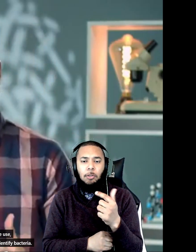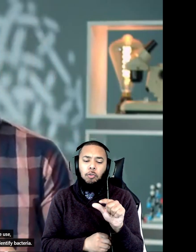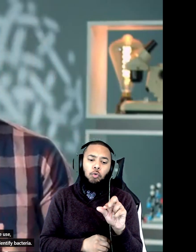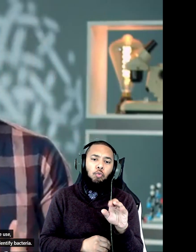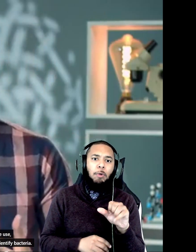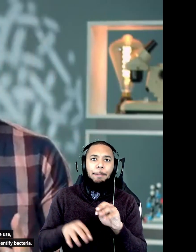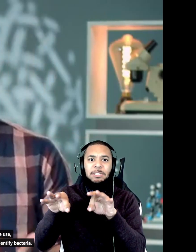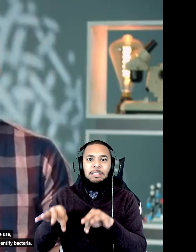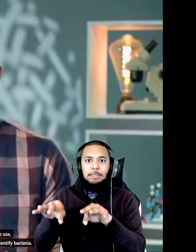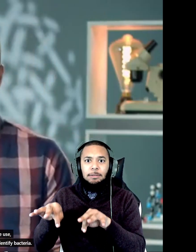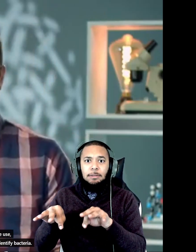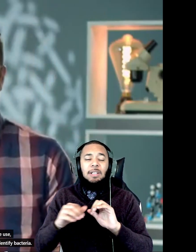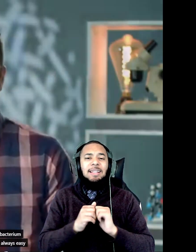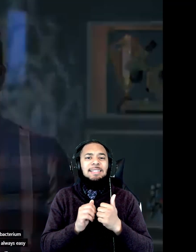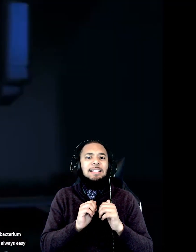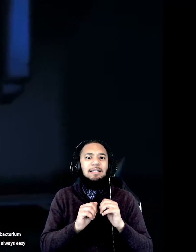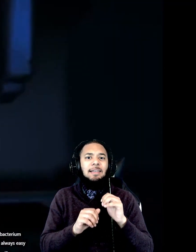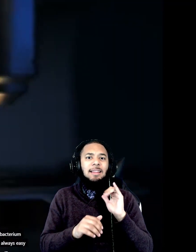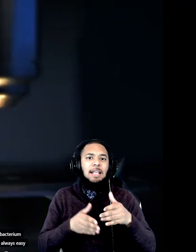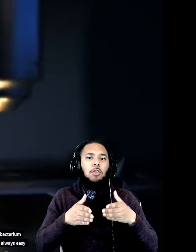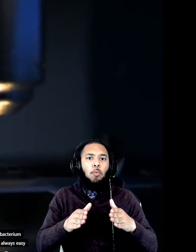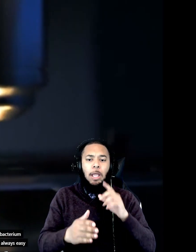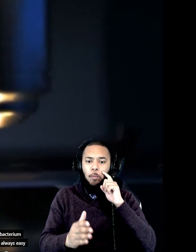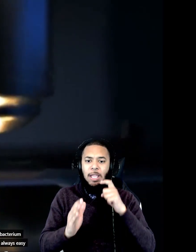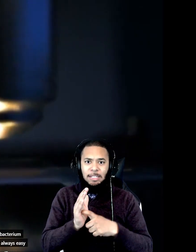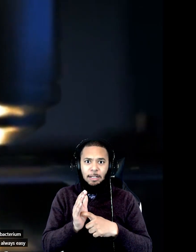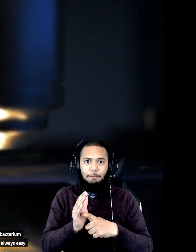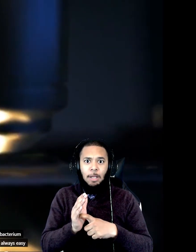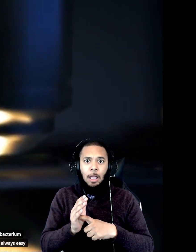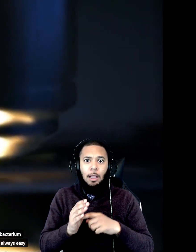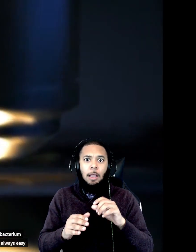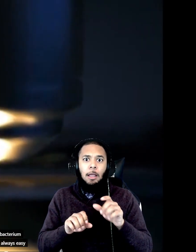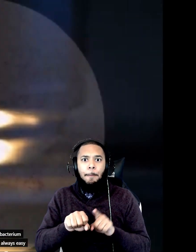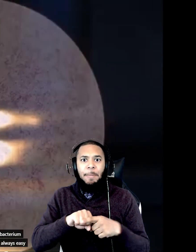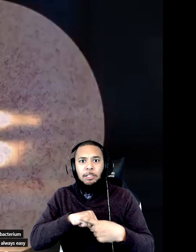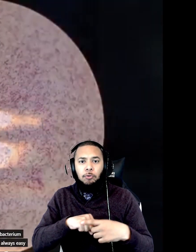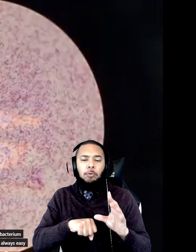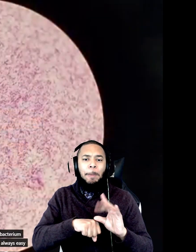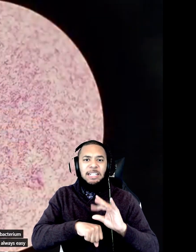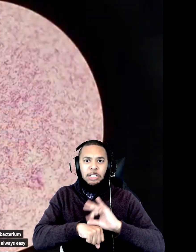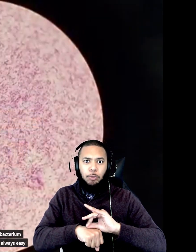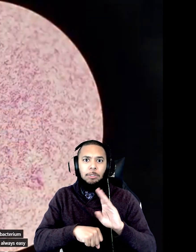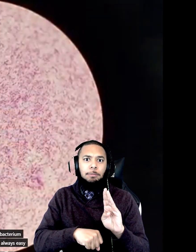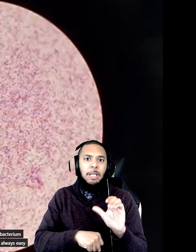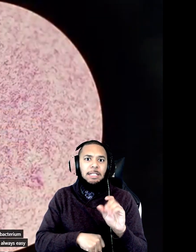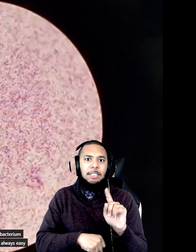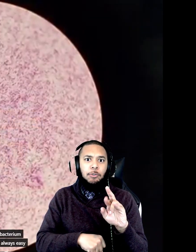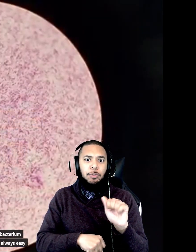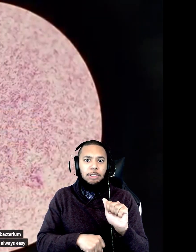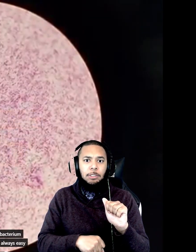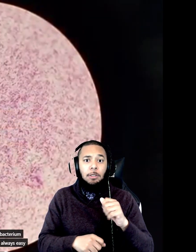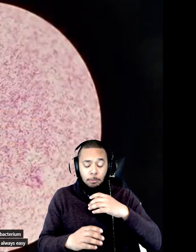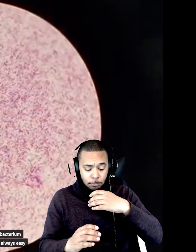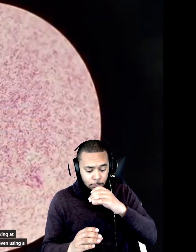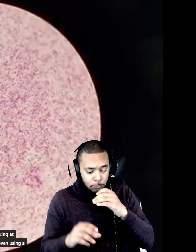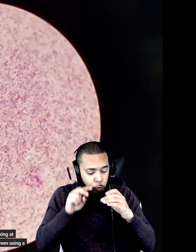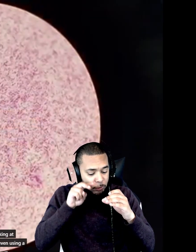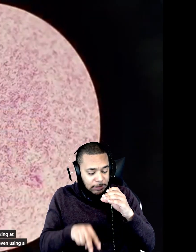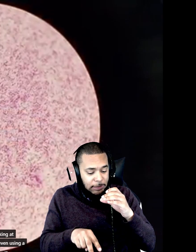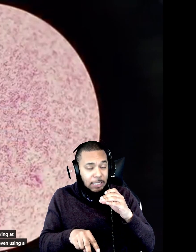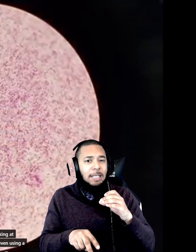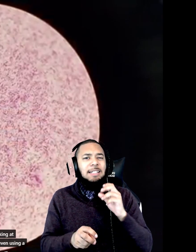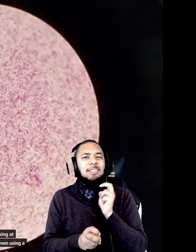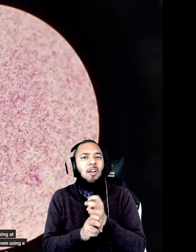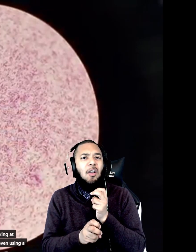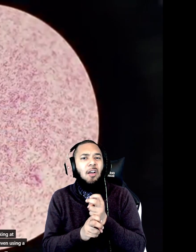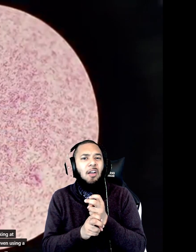to identify bacteria. When you're looking at a bacterium under a microscope, it's not always easy to tell what